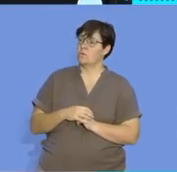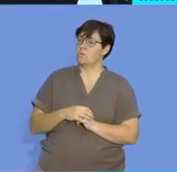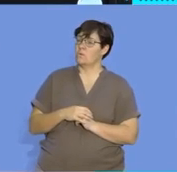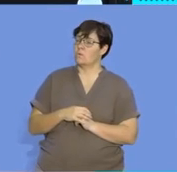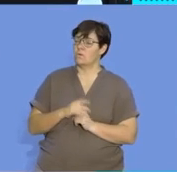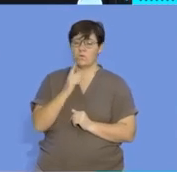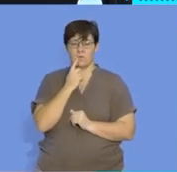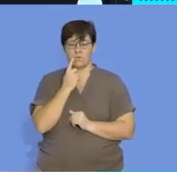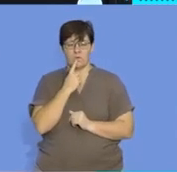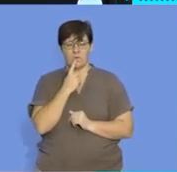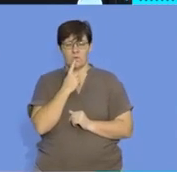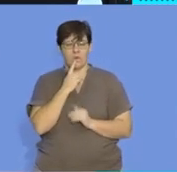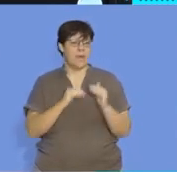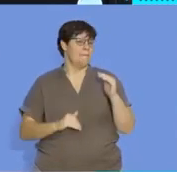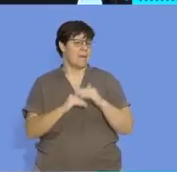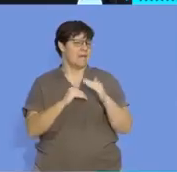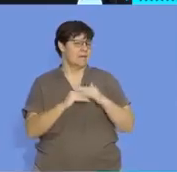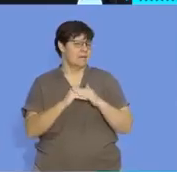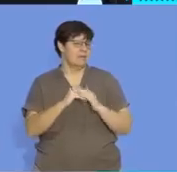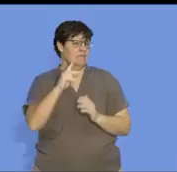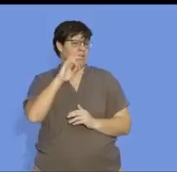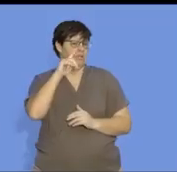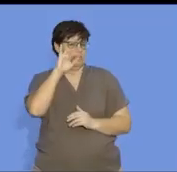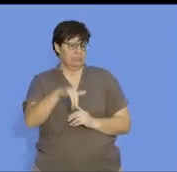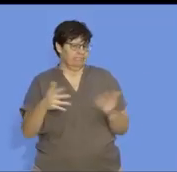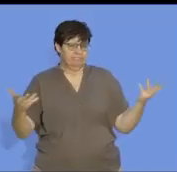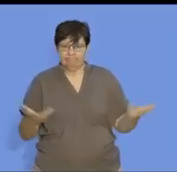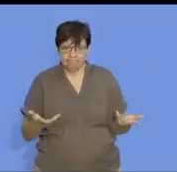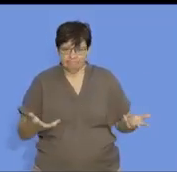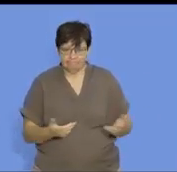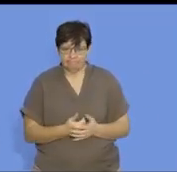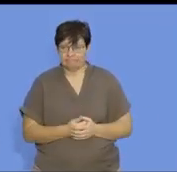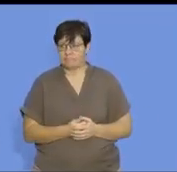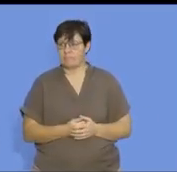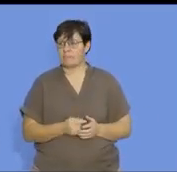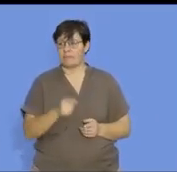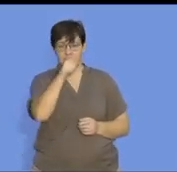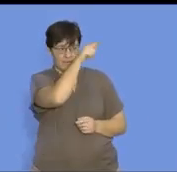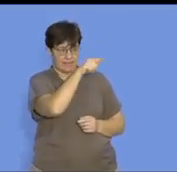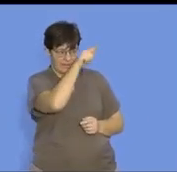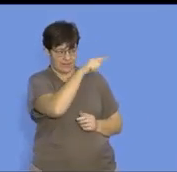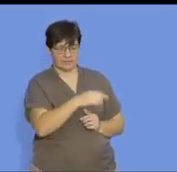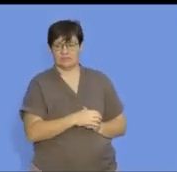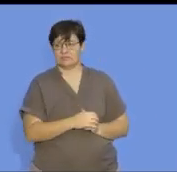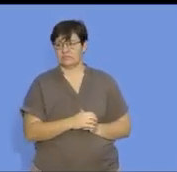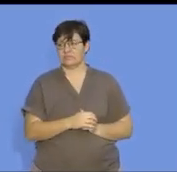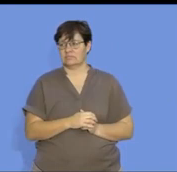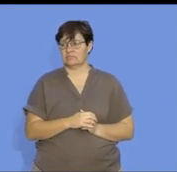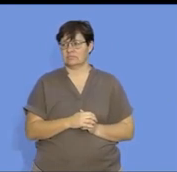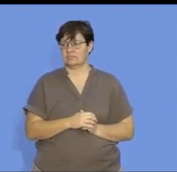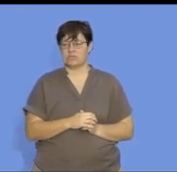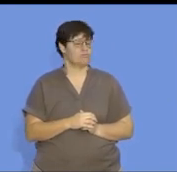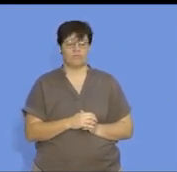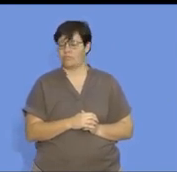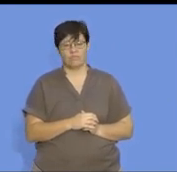where would the maximum velocity be? Well, it's going to be here. No, it's